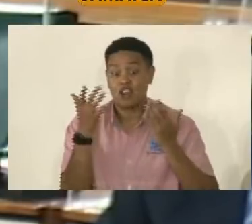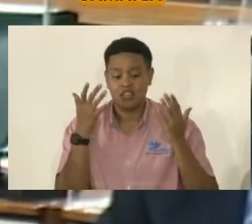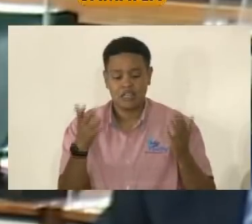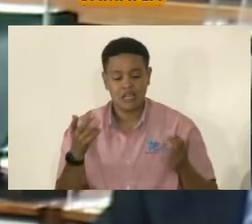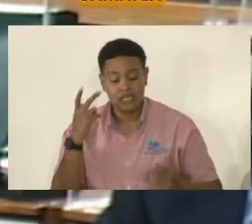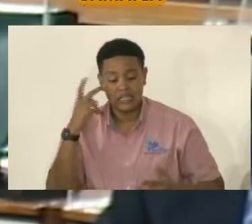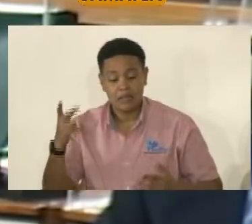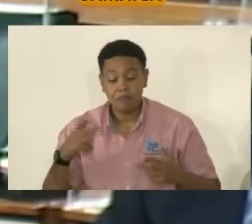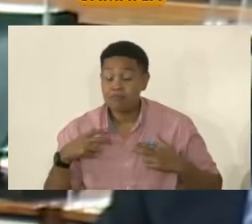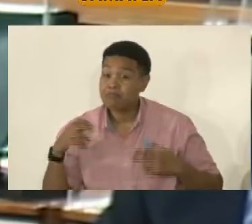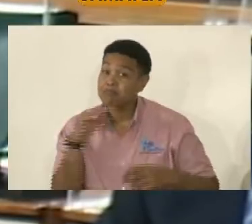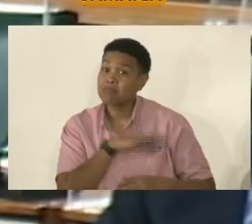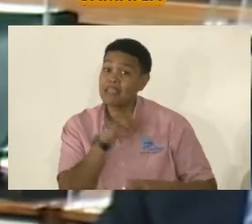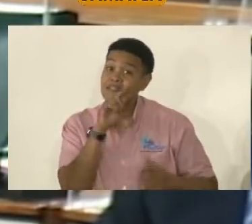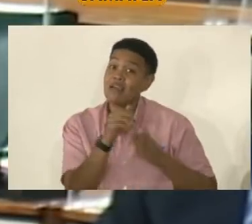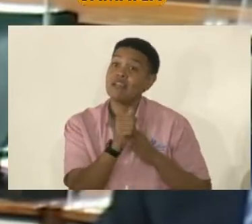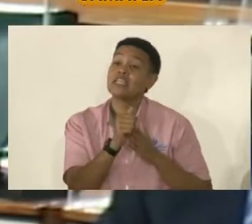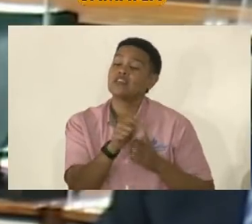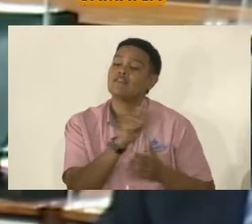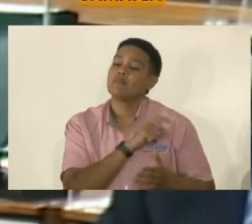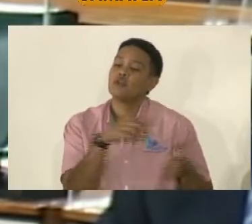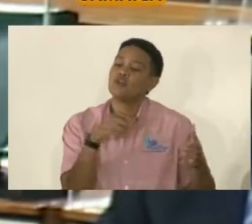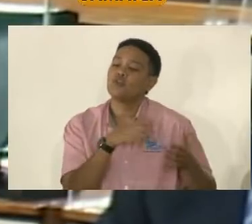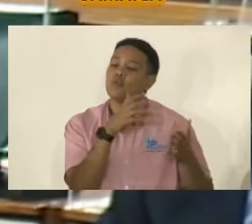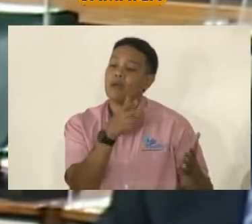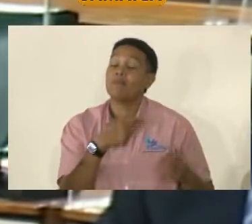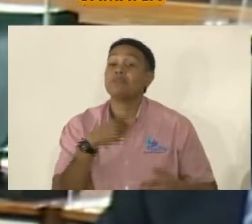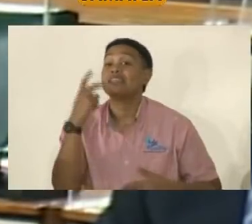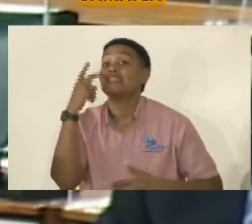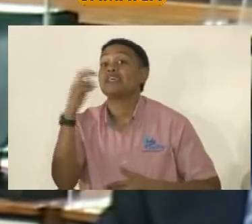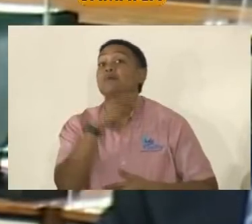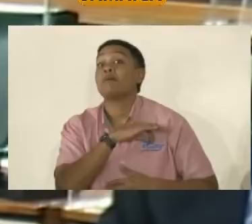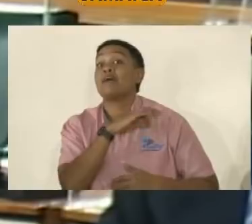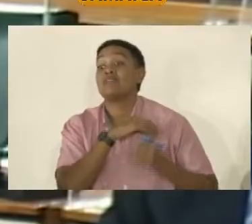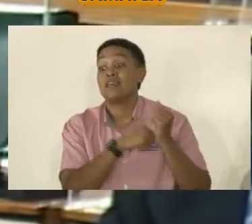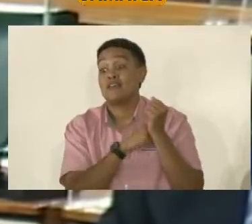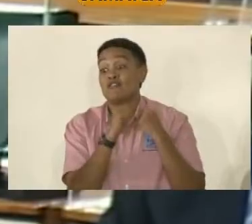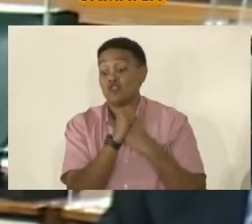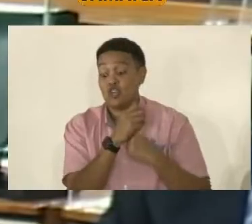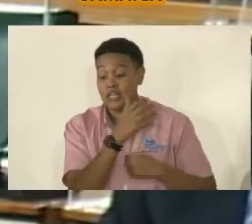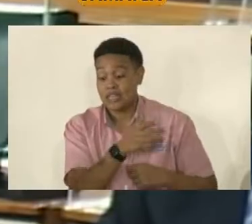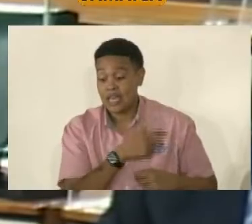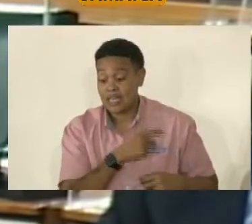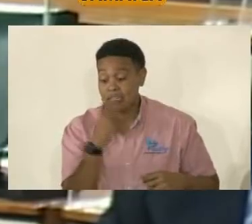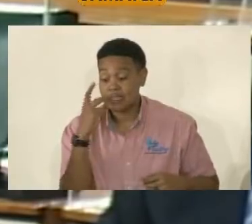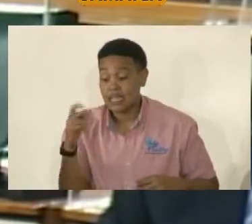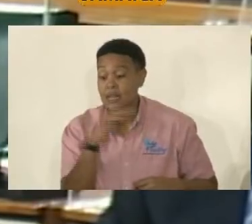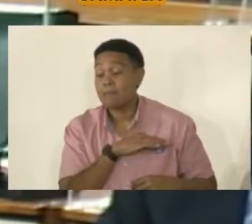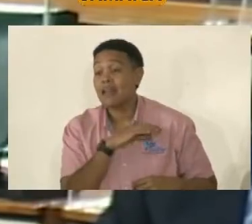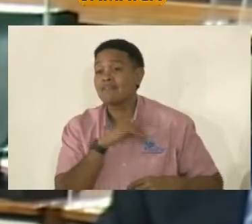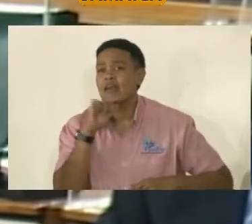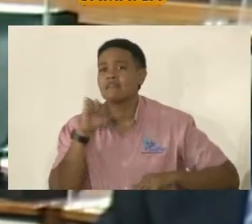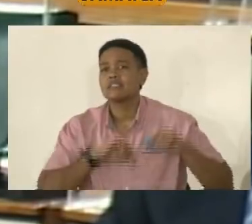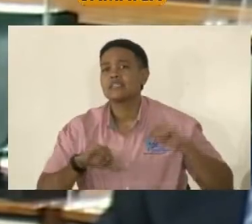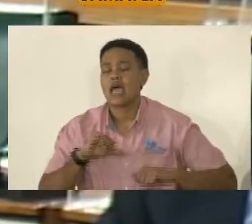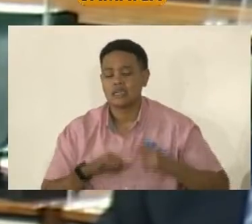the benefits of the leadership of the force. You're seeing the benefits of the infrastructure. You're seeing the benefits of the science by way of the DNA